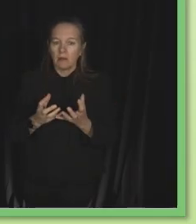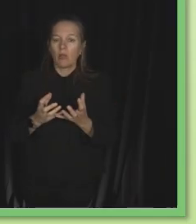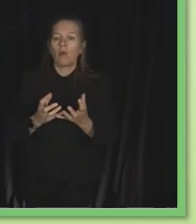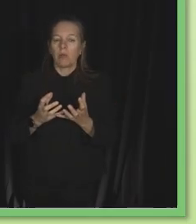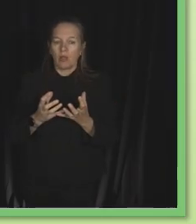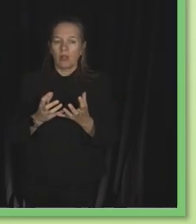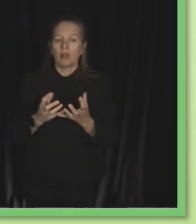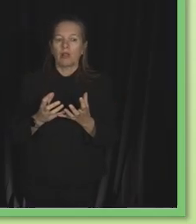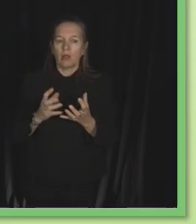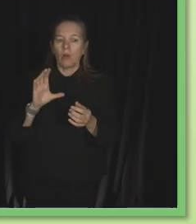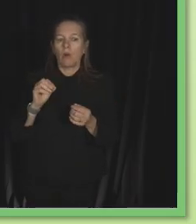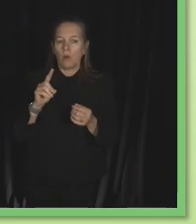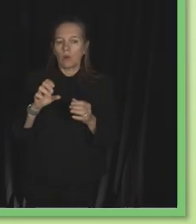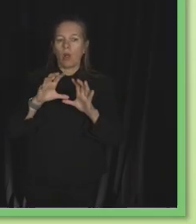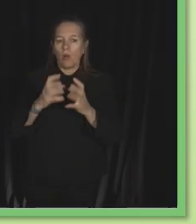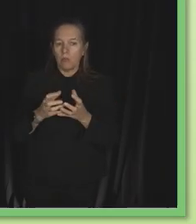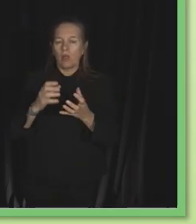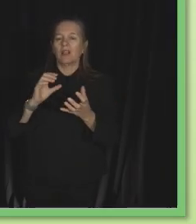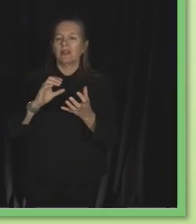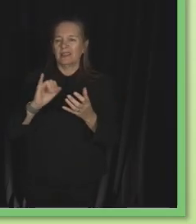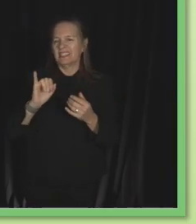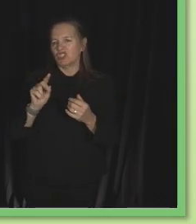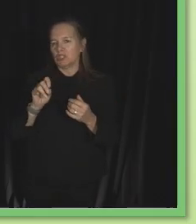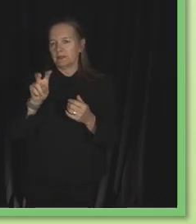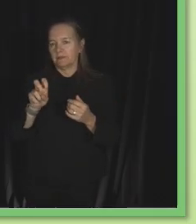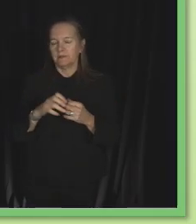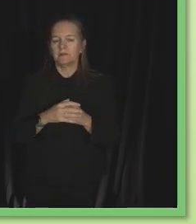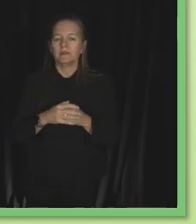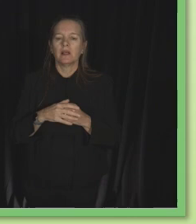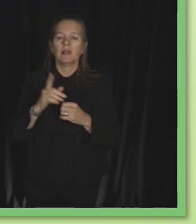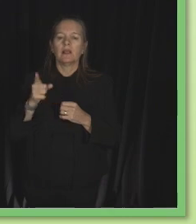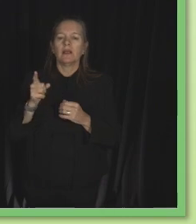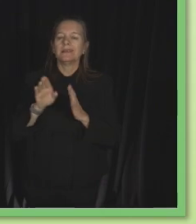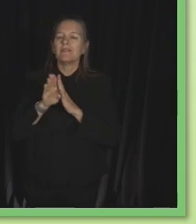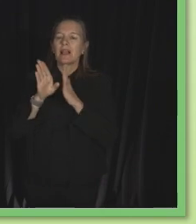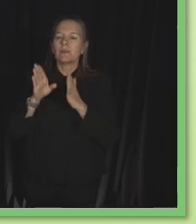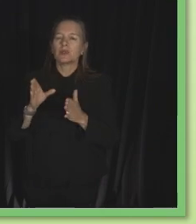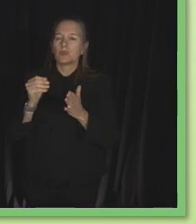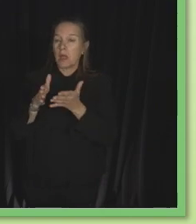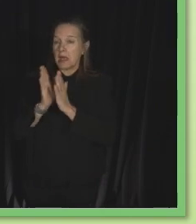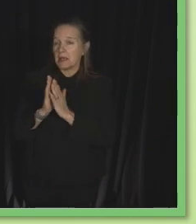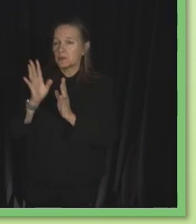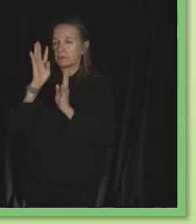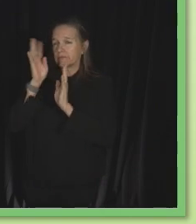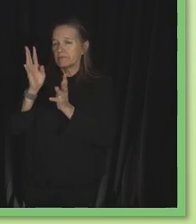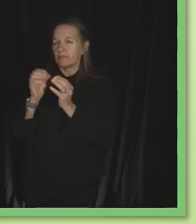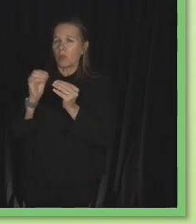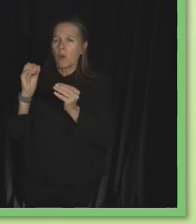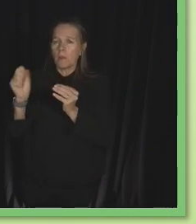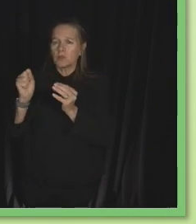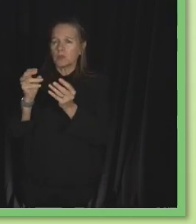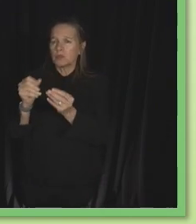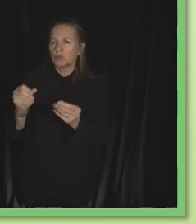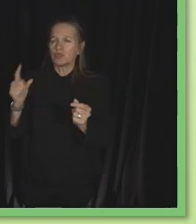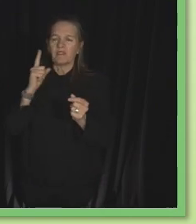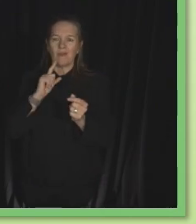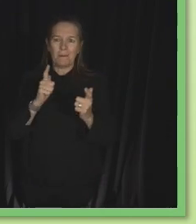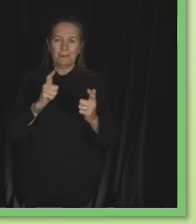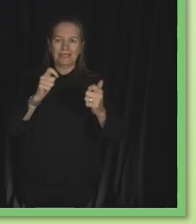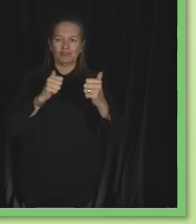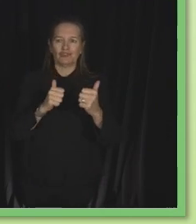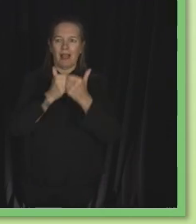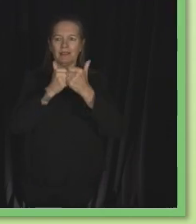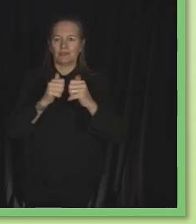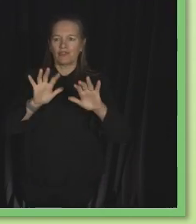where developers were asked to come up with open source solutions for some of the world's greatest challenges.